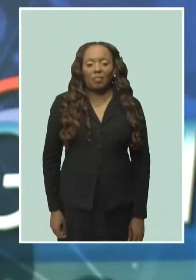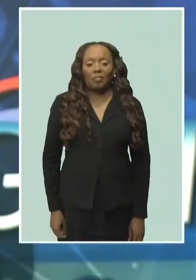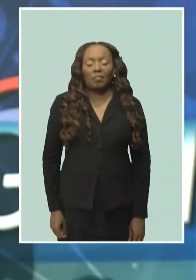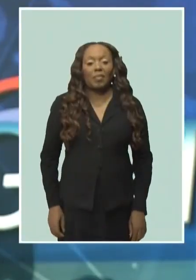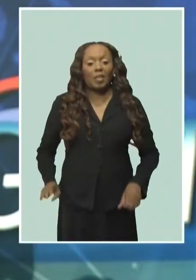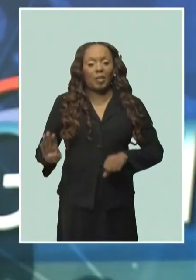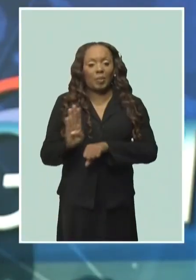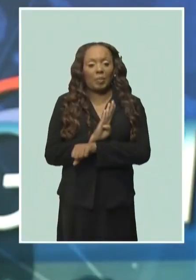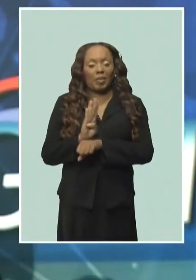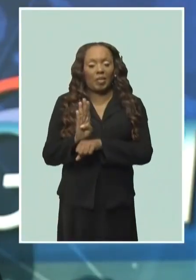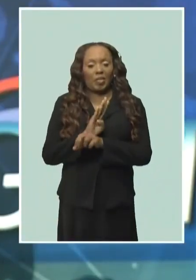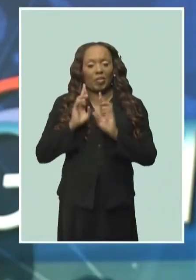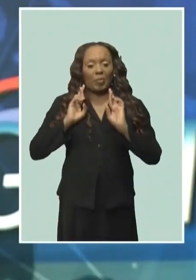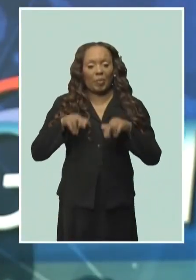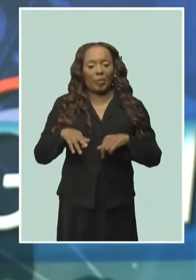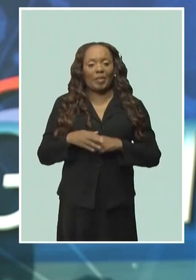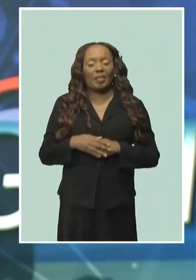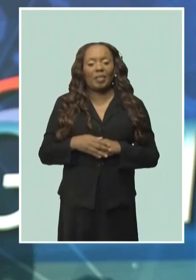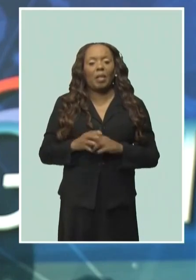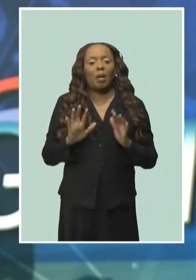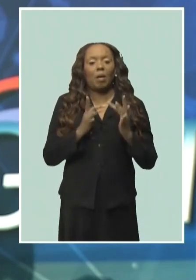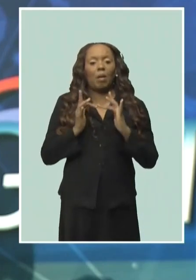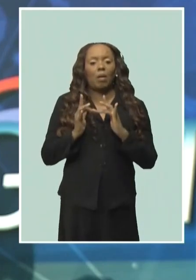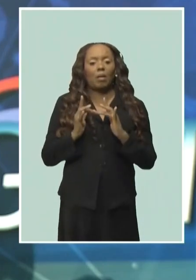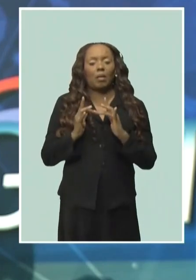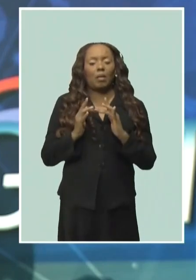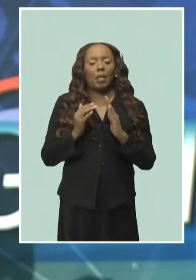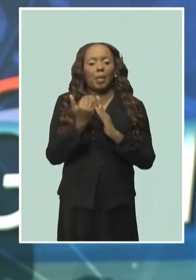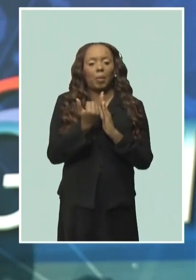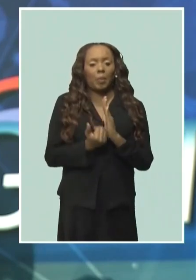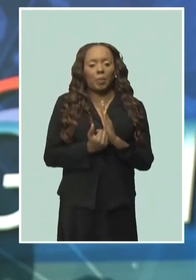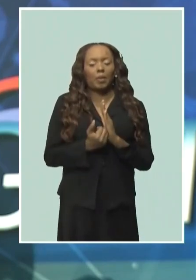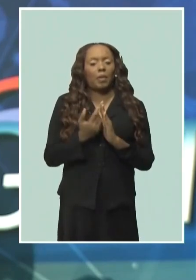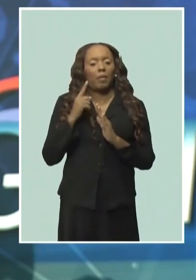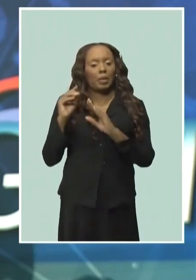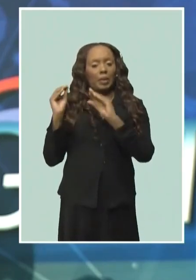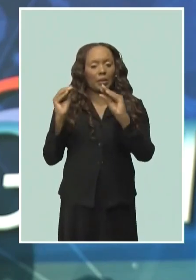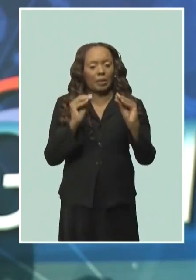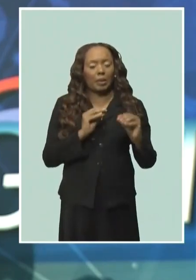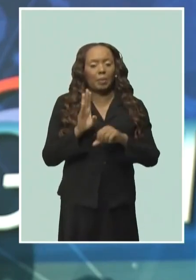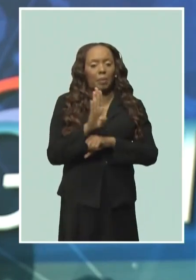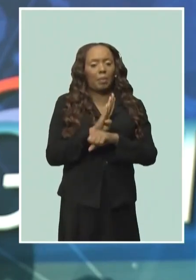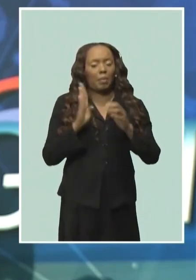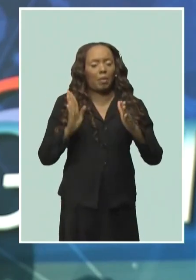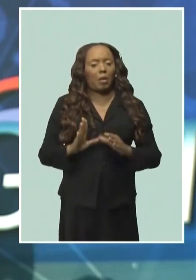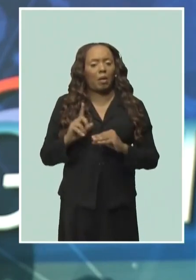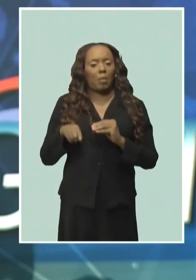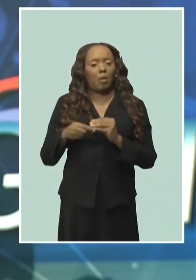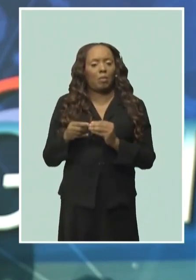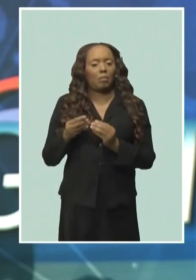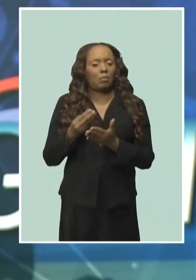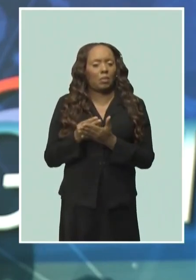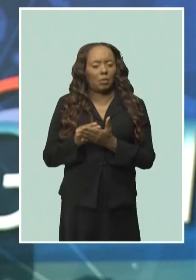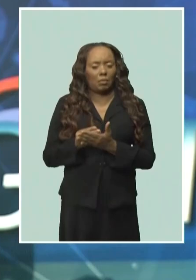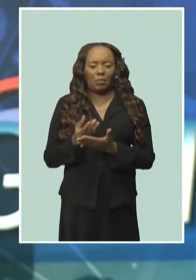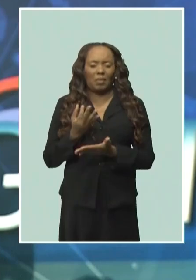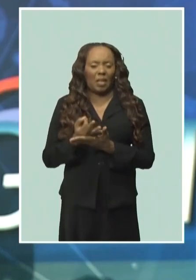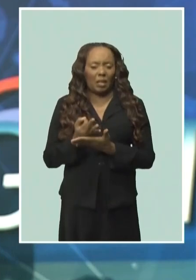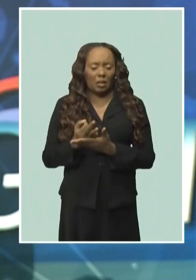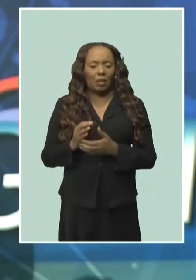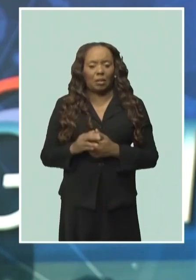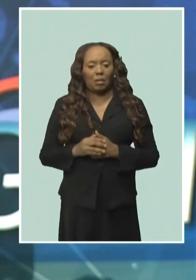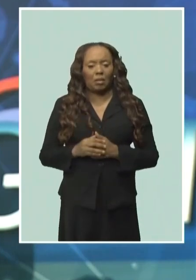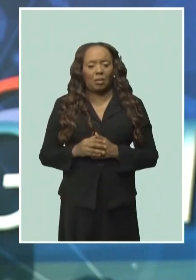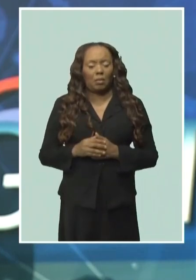In business tonight, an online course to further educate Barbadians on financial matters was unveiled today. It is an initiative